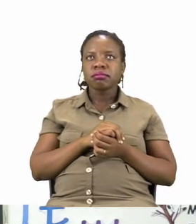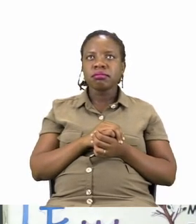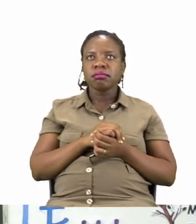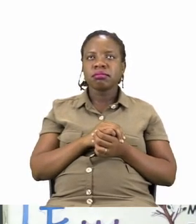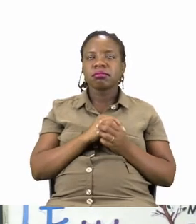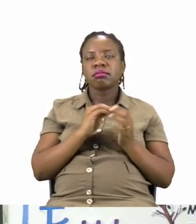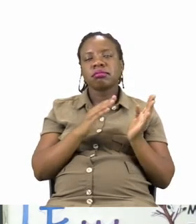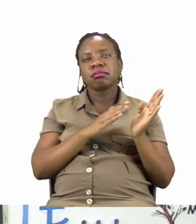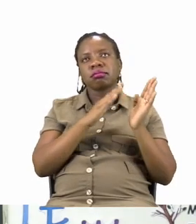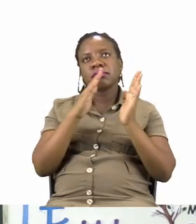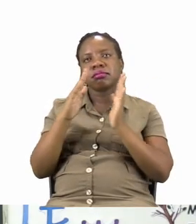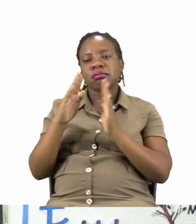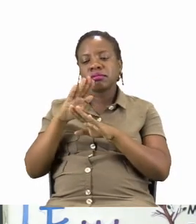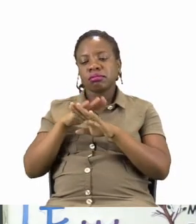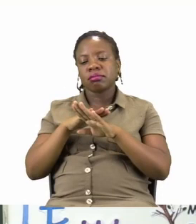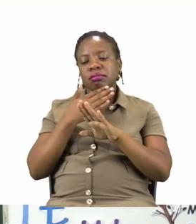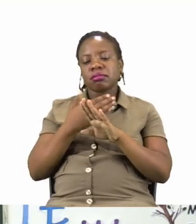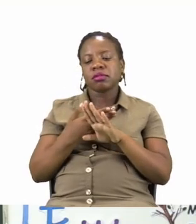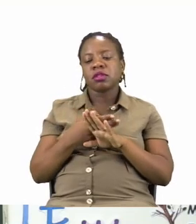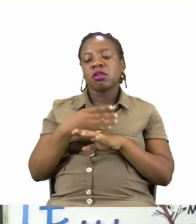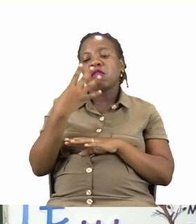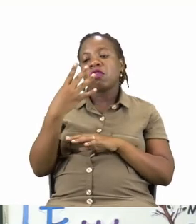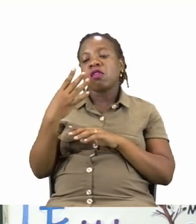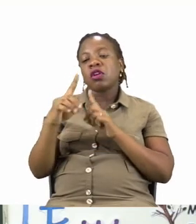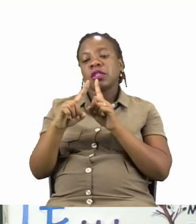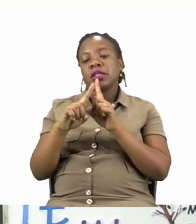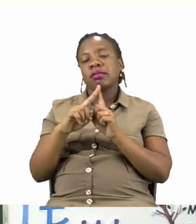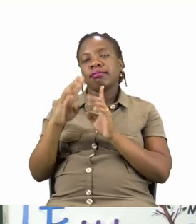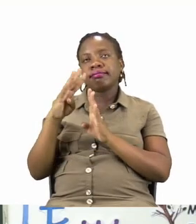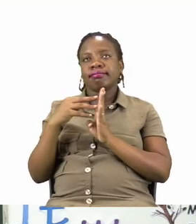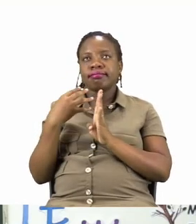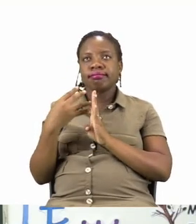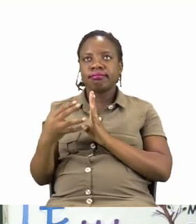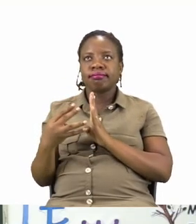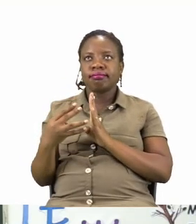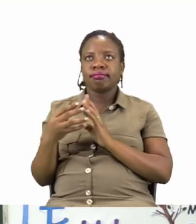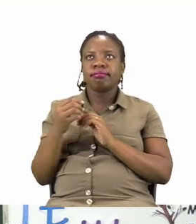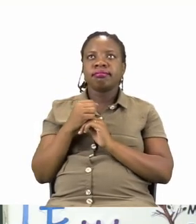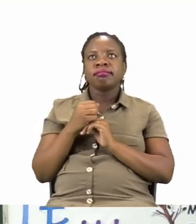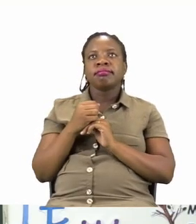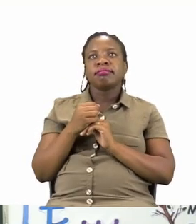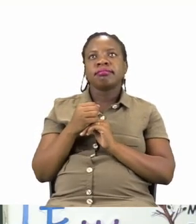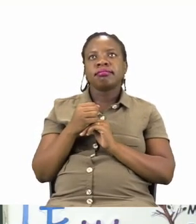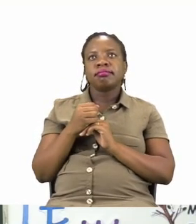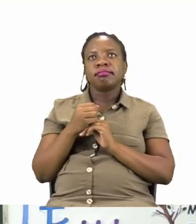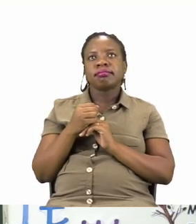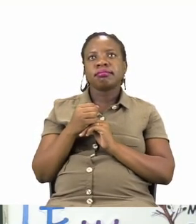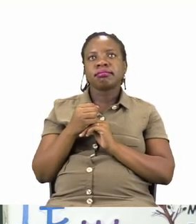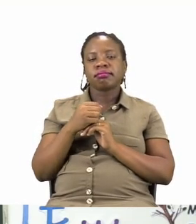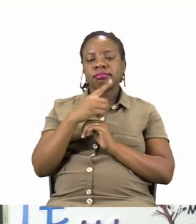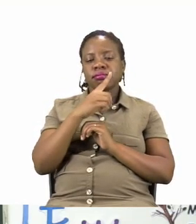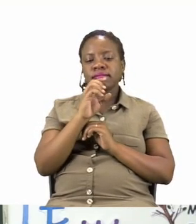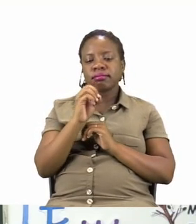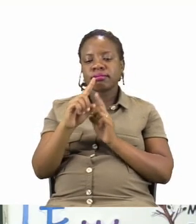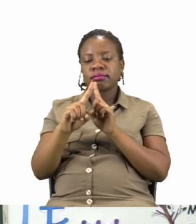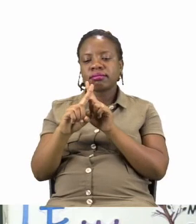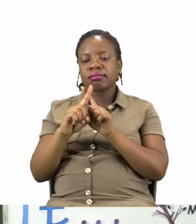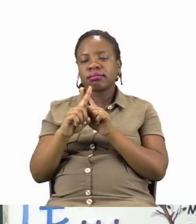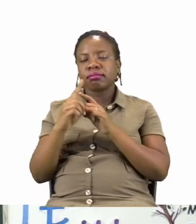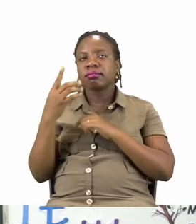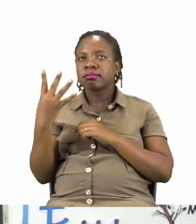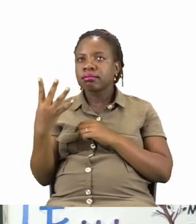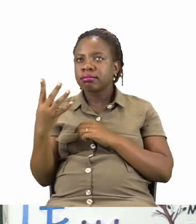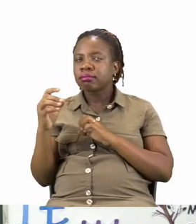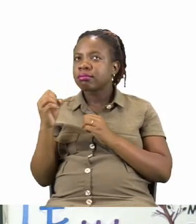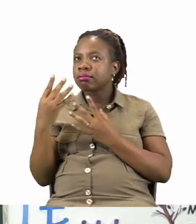the next example for our 4 times table. Now this sum reads 10 times